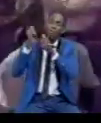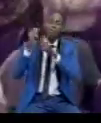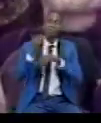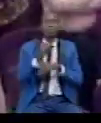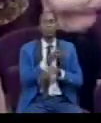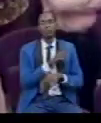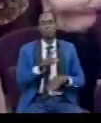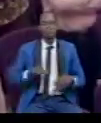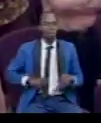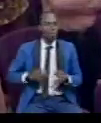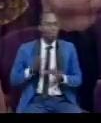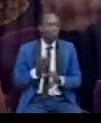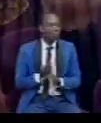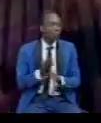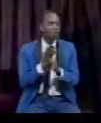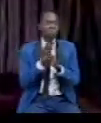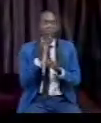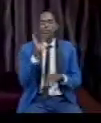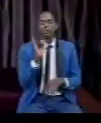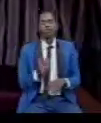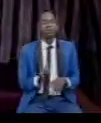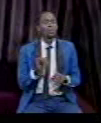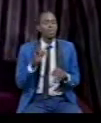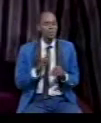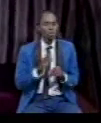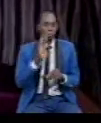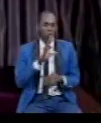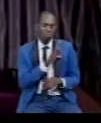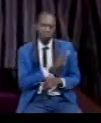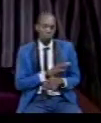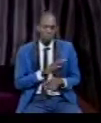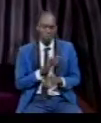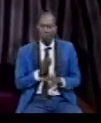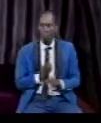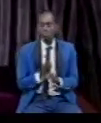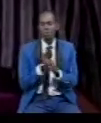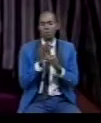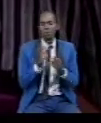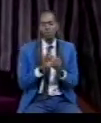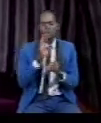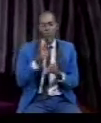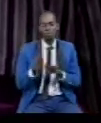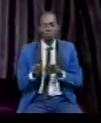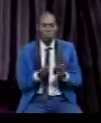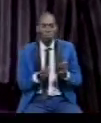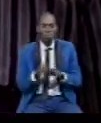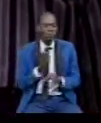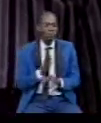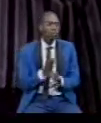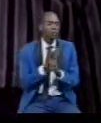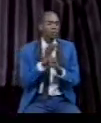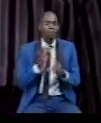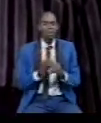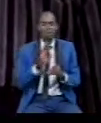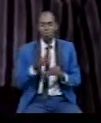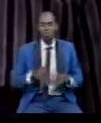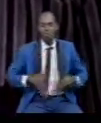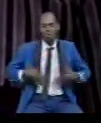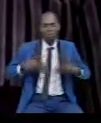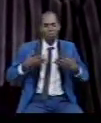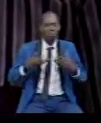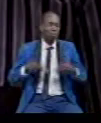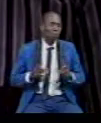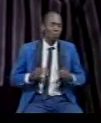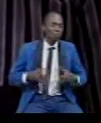Lord faithfully, faithfully in your character, faithfully in your conduct, faithfully in your lifestyle,